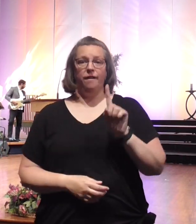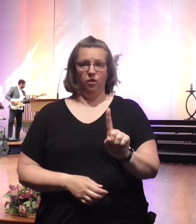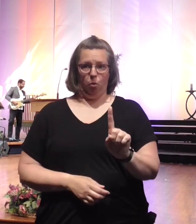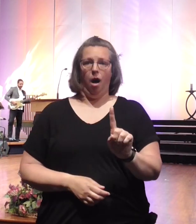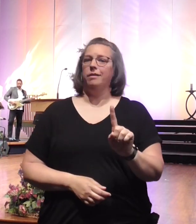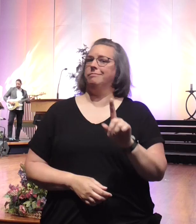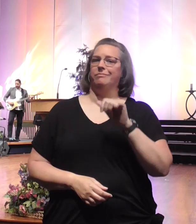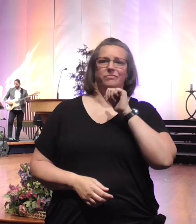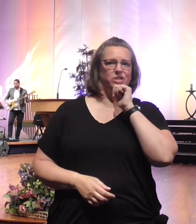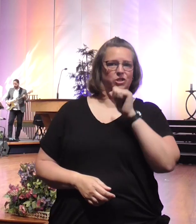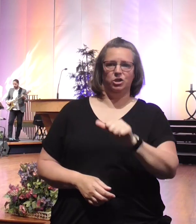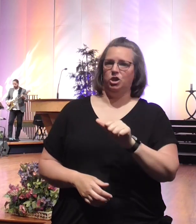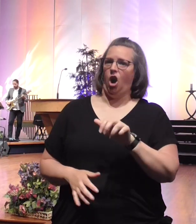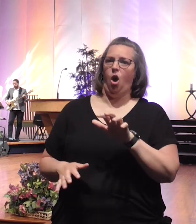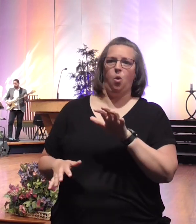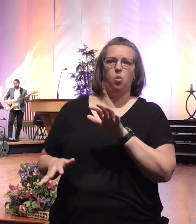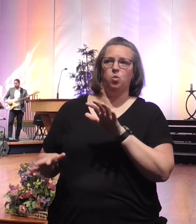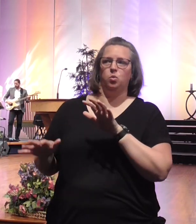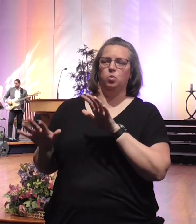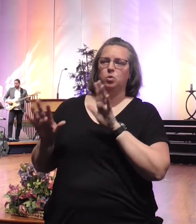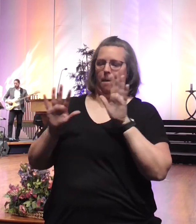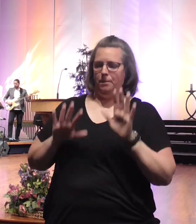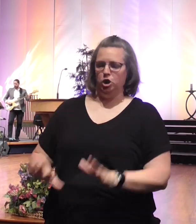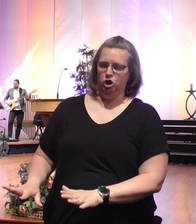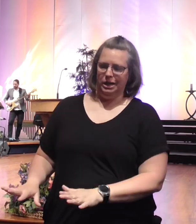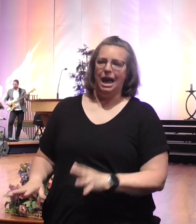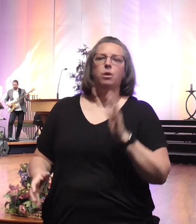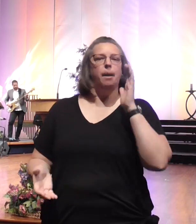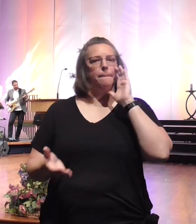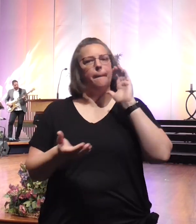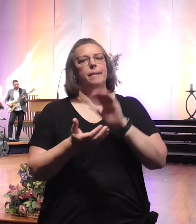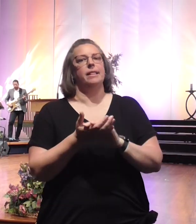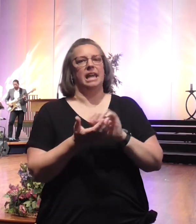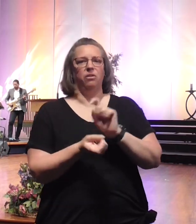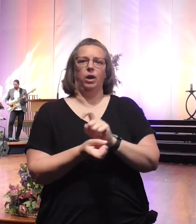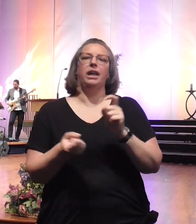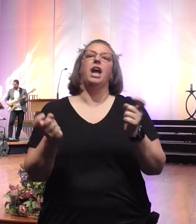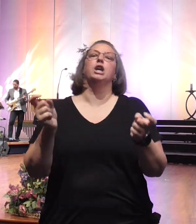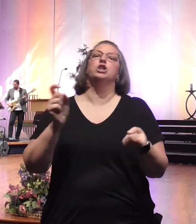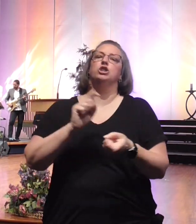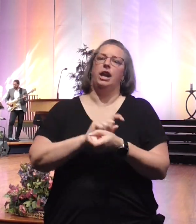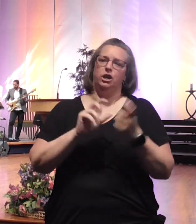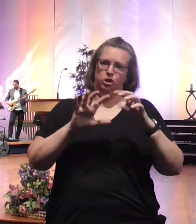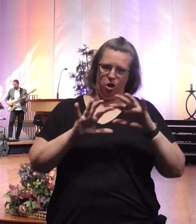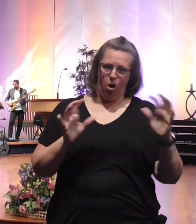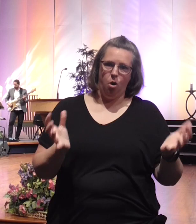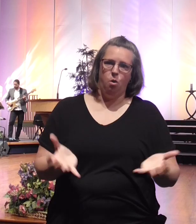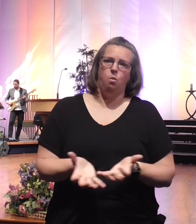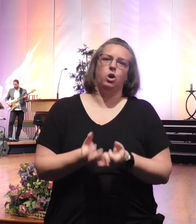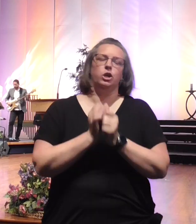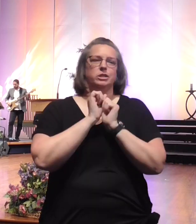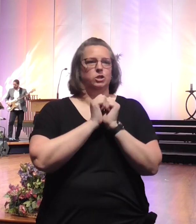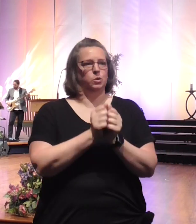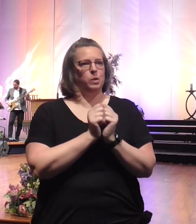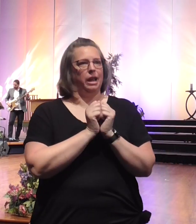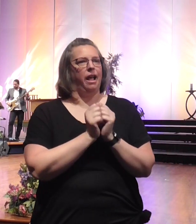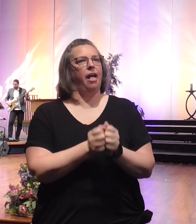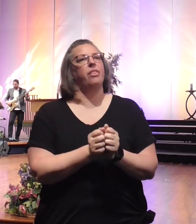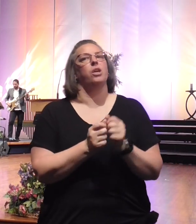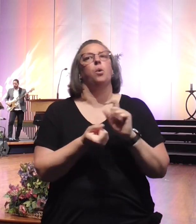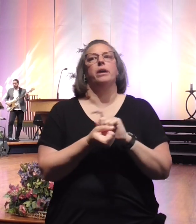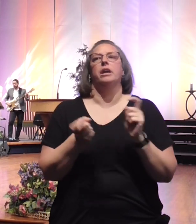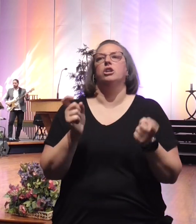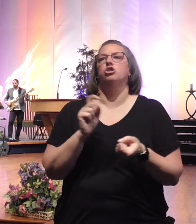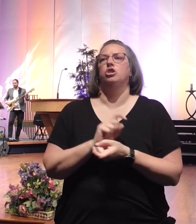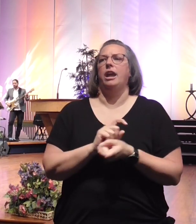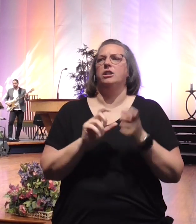hang around, stand up or sit down, just believe we can change the world together. We can